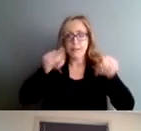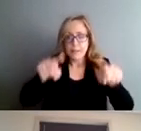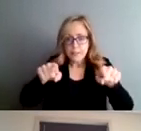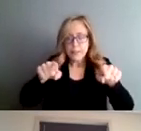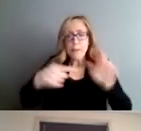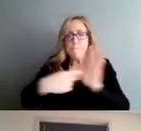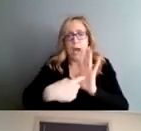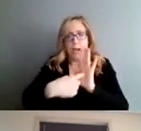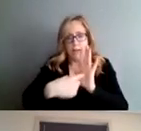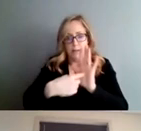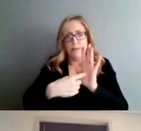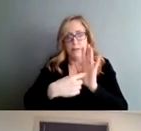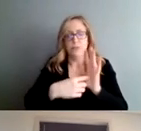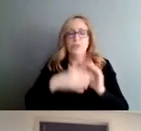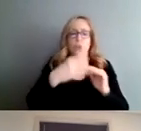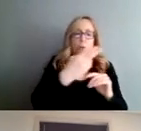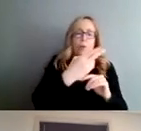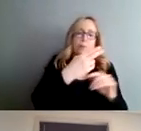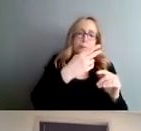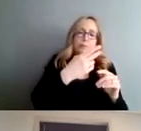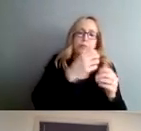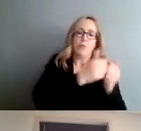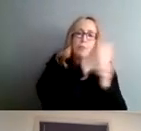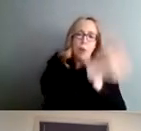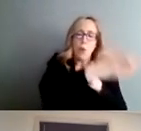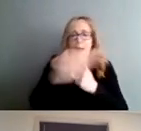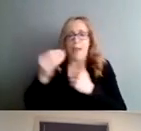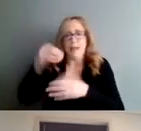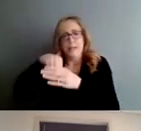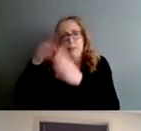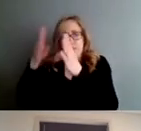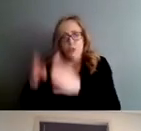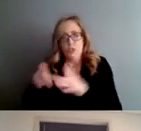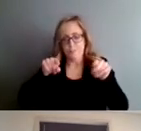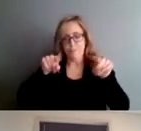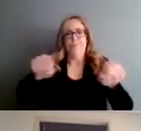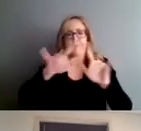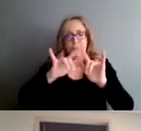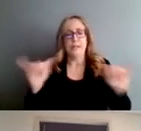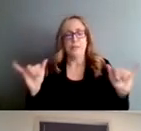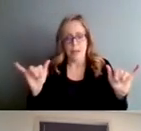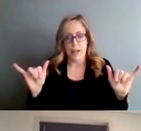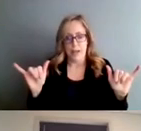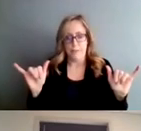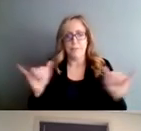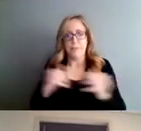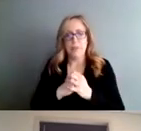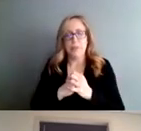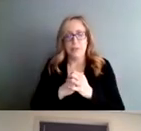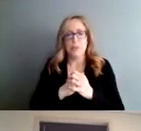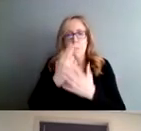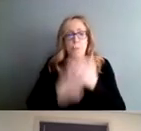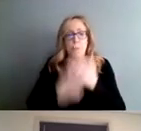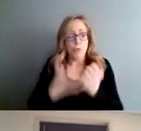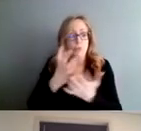models for their lessons, which will allow them to continue to provide the same instruction to the remote learners as